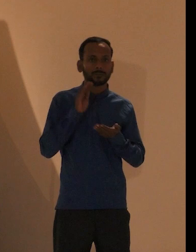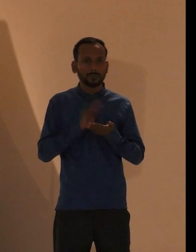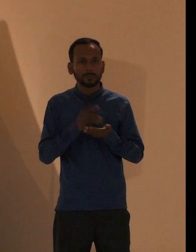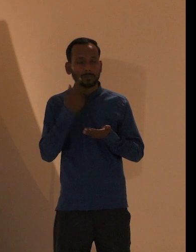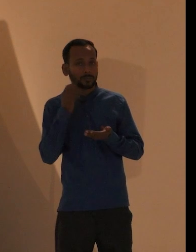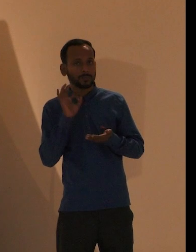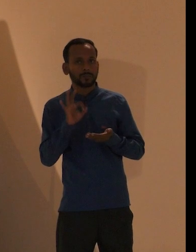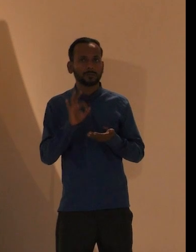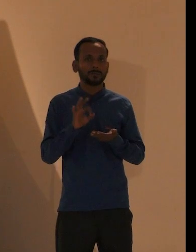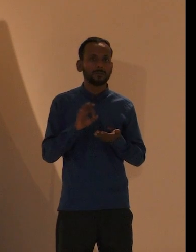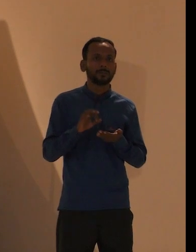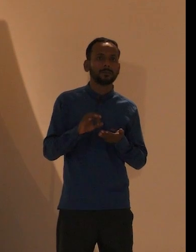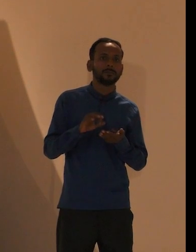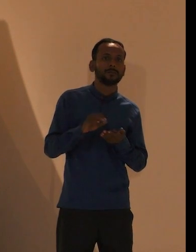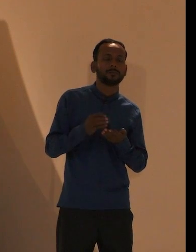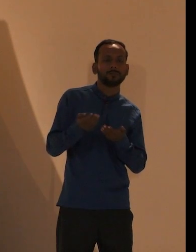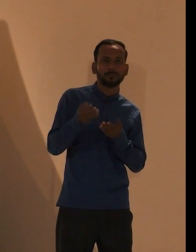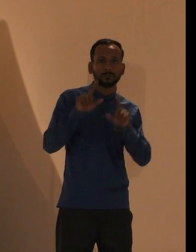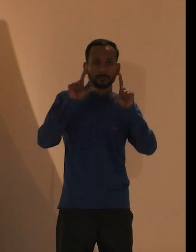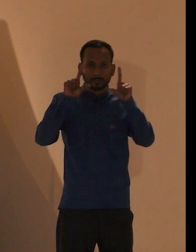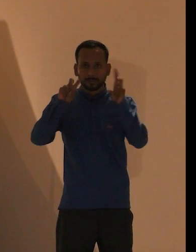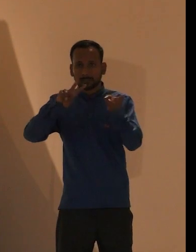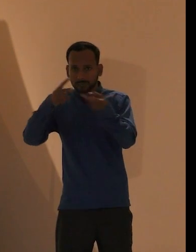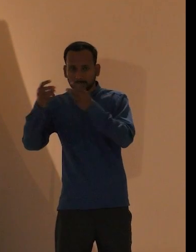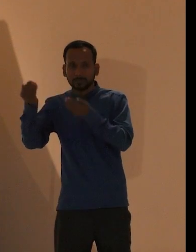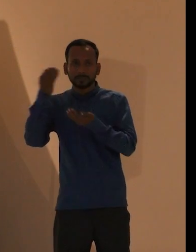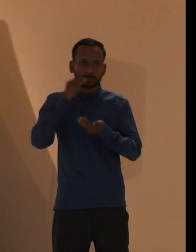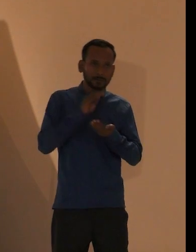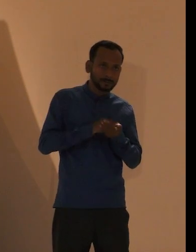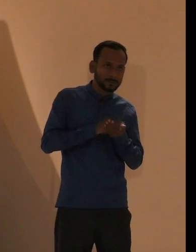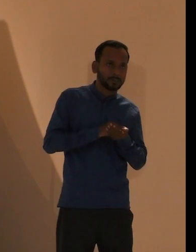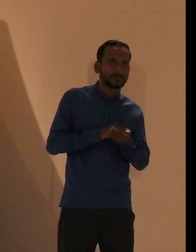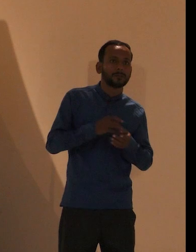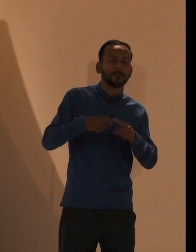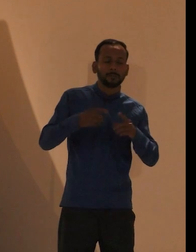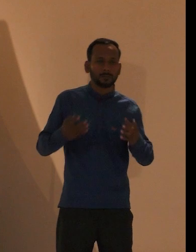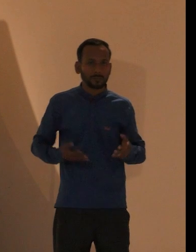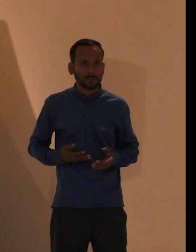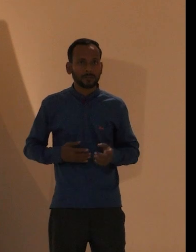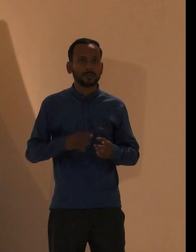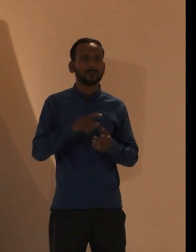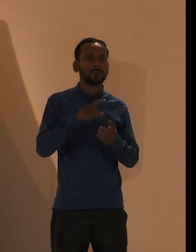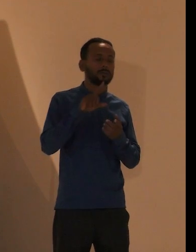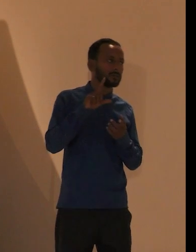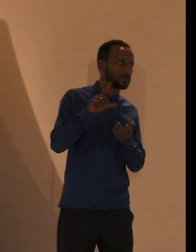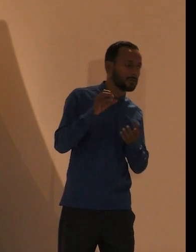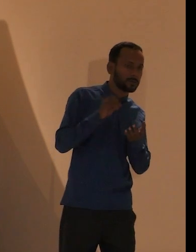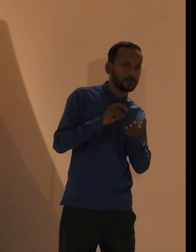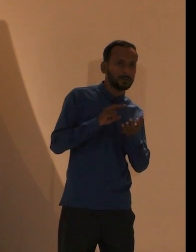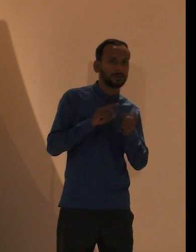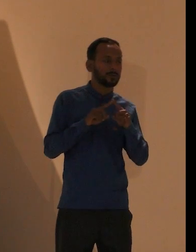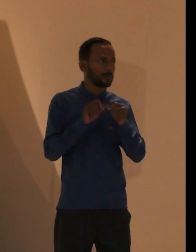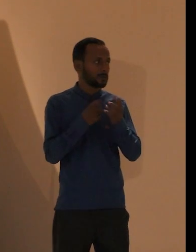important archival collection of the documents of the Calcutta Lottery Committee, which was involved in raising subscriptions